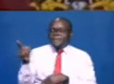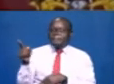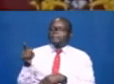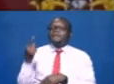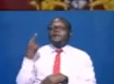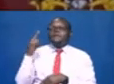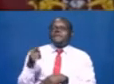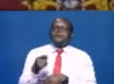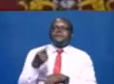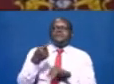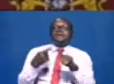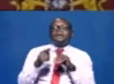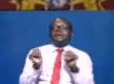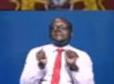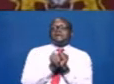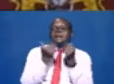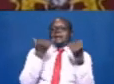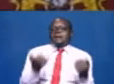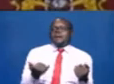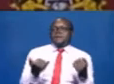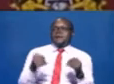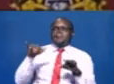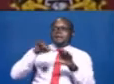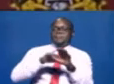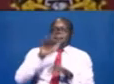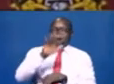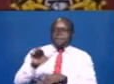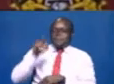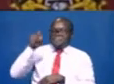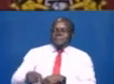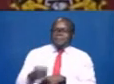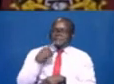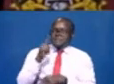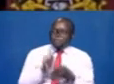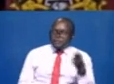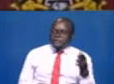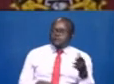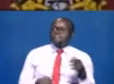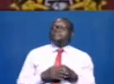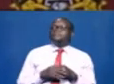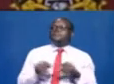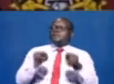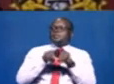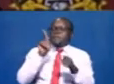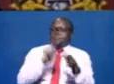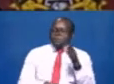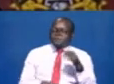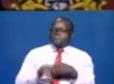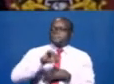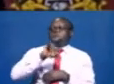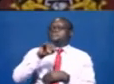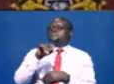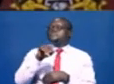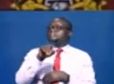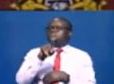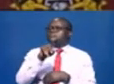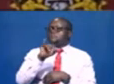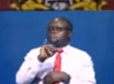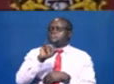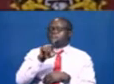two terms as their Member of Parliament. And I must indeed say, Honorable Speaker, unlike what the Honorable Kilonzo is saying, I am